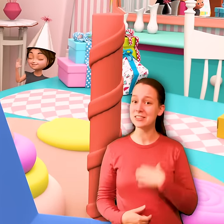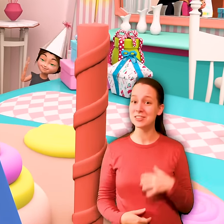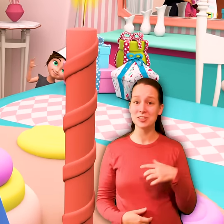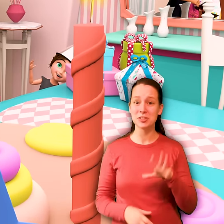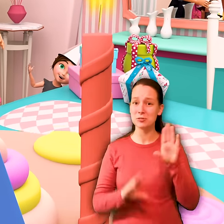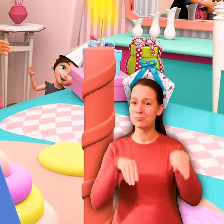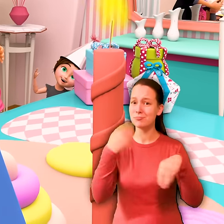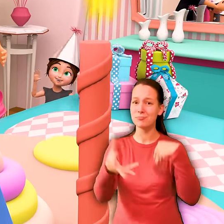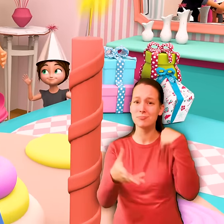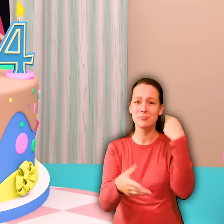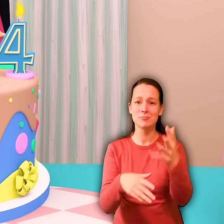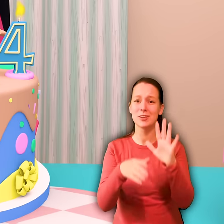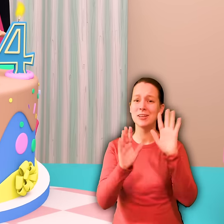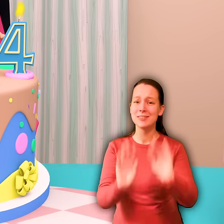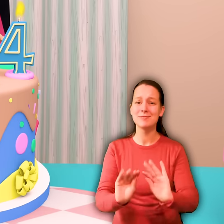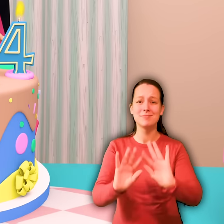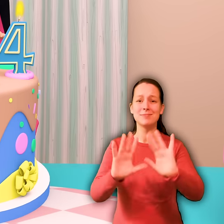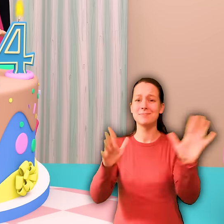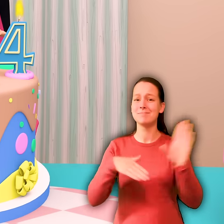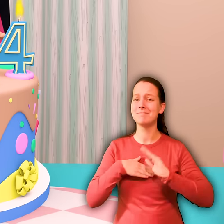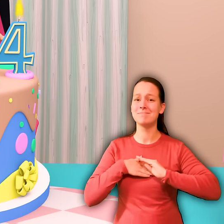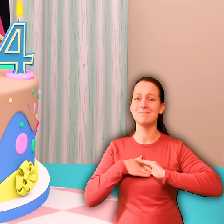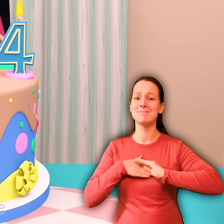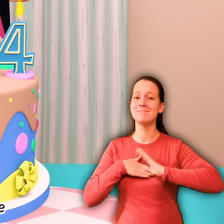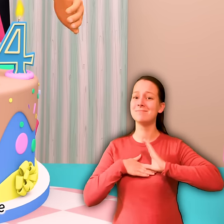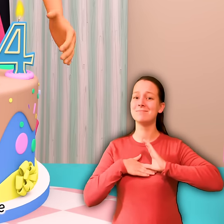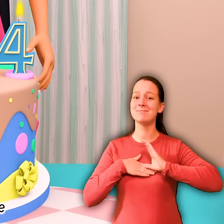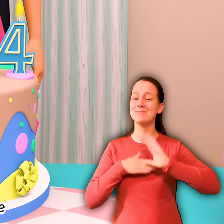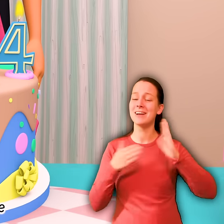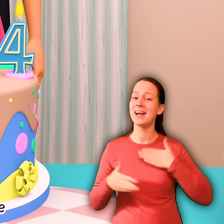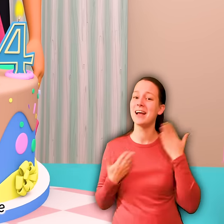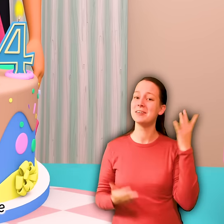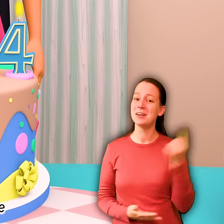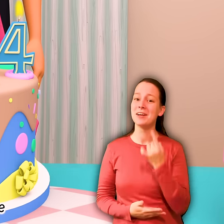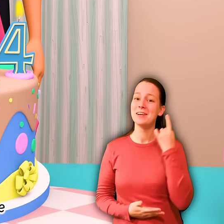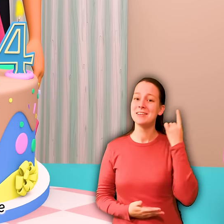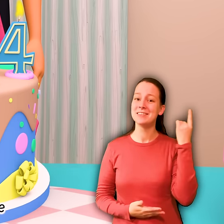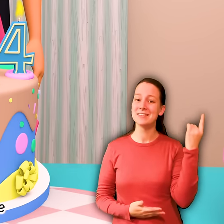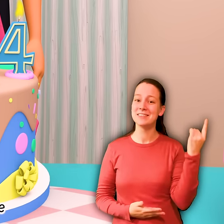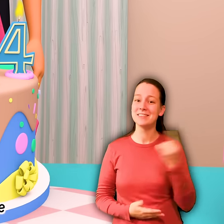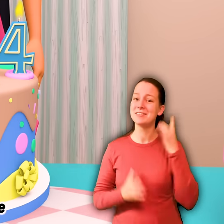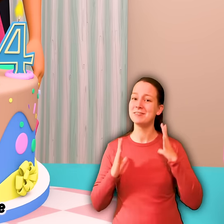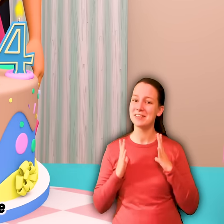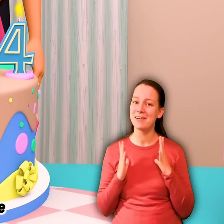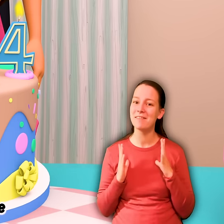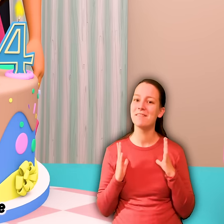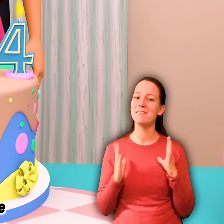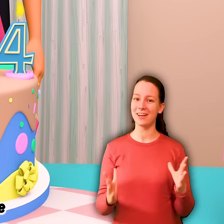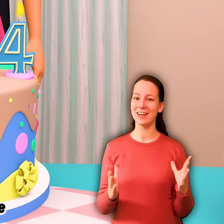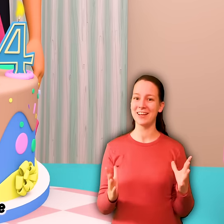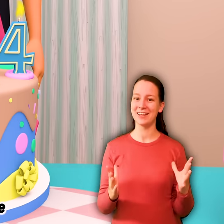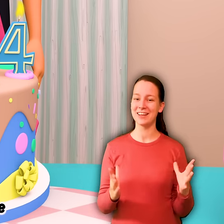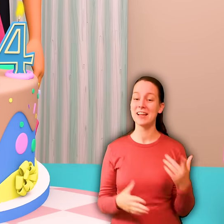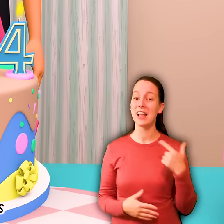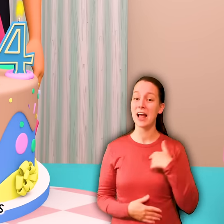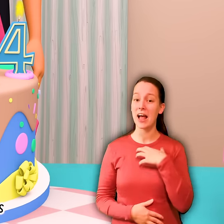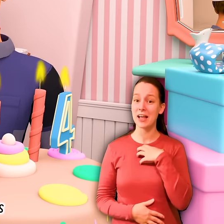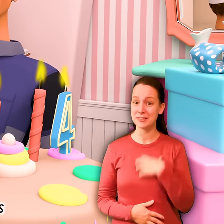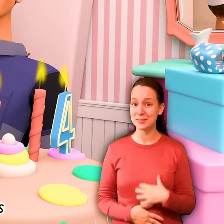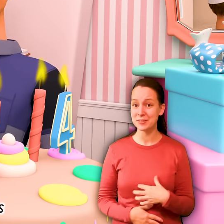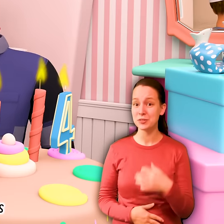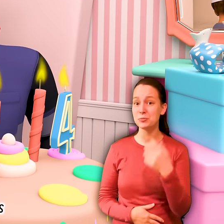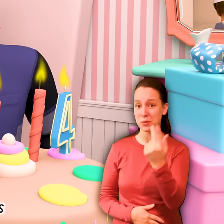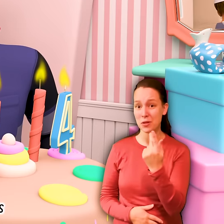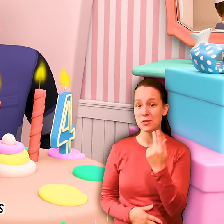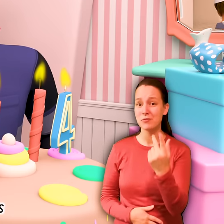i wish you all the sunshine and to always be happy and fine